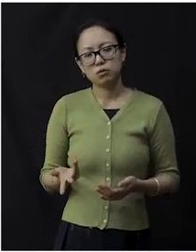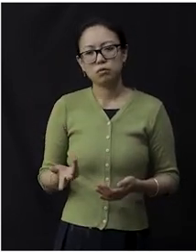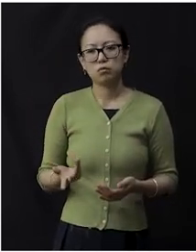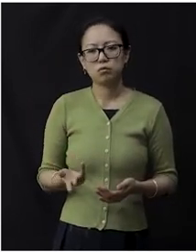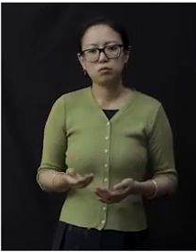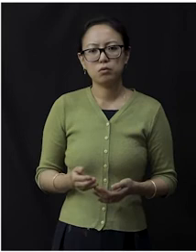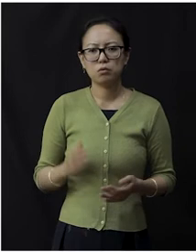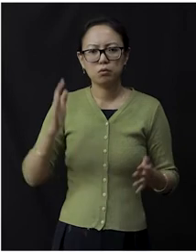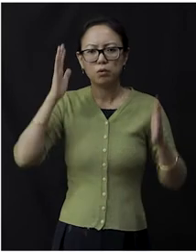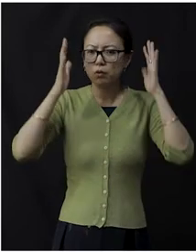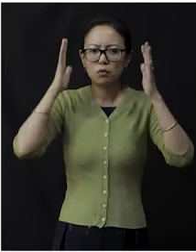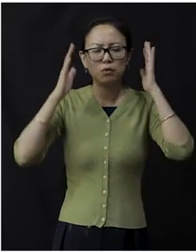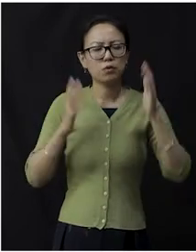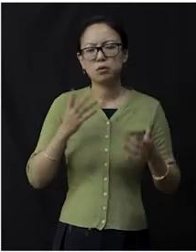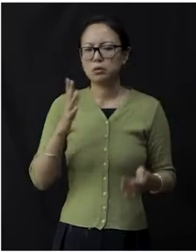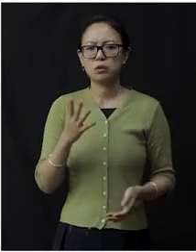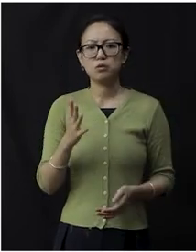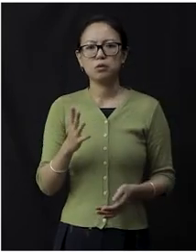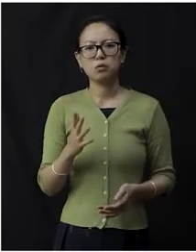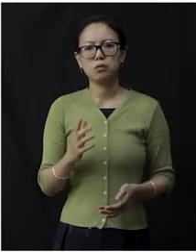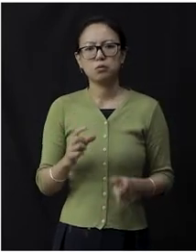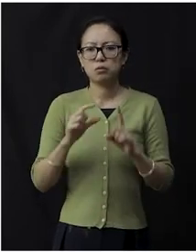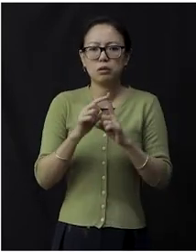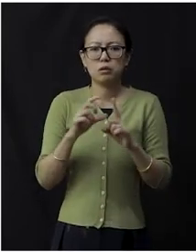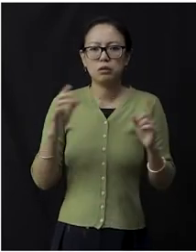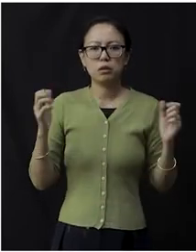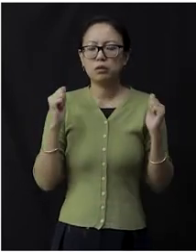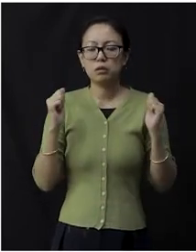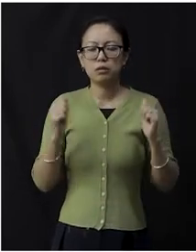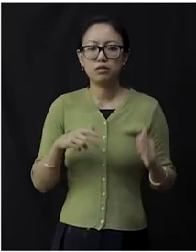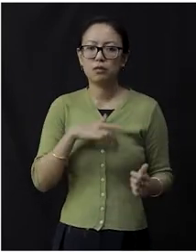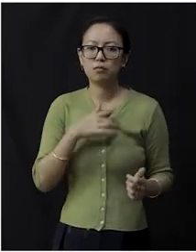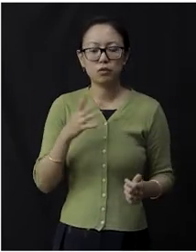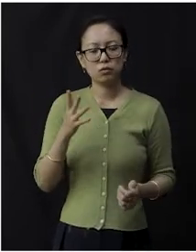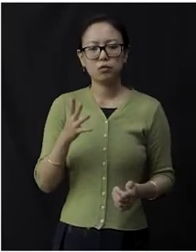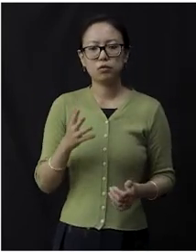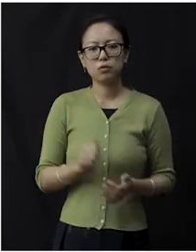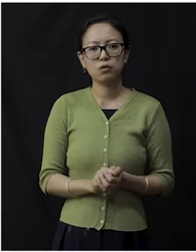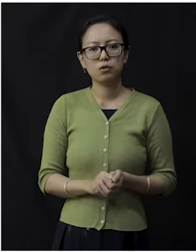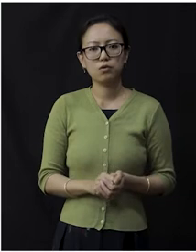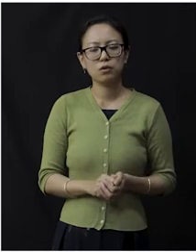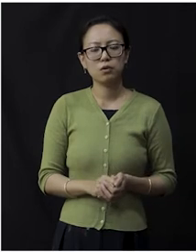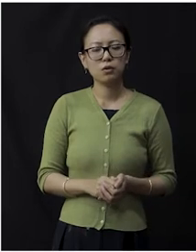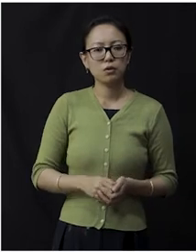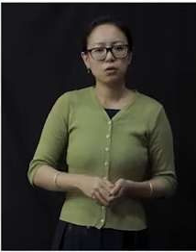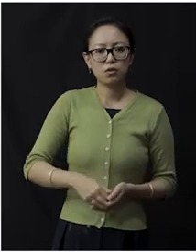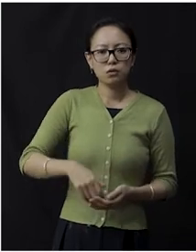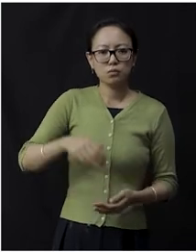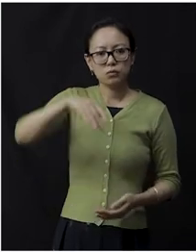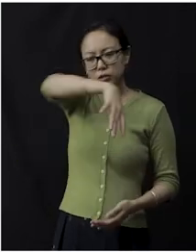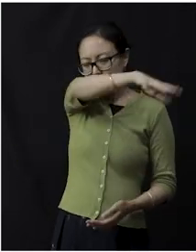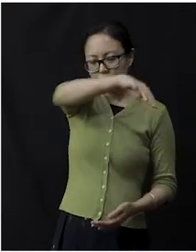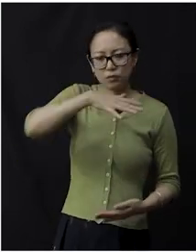thinking about the dangers, the baby elephant puts his head close to the